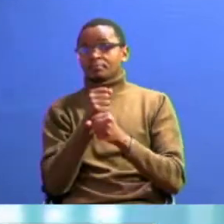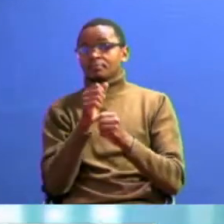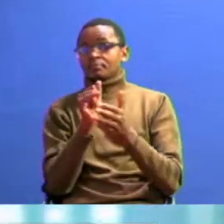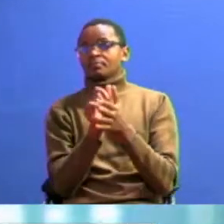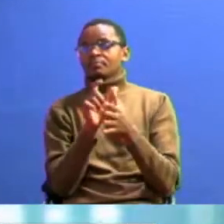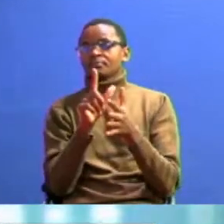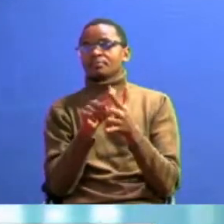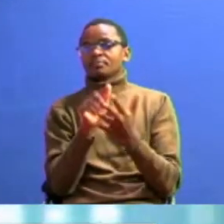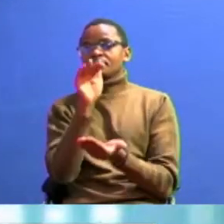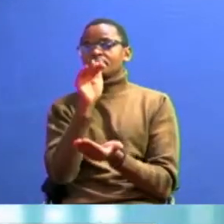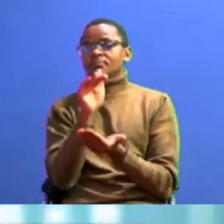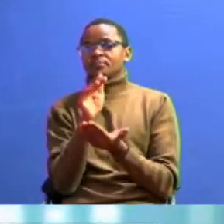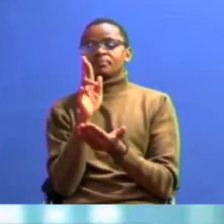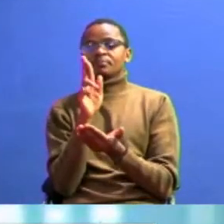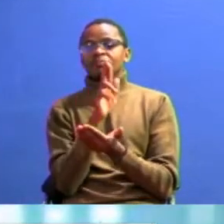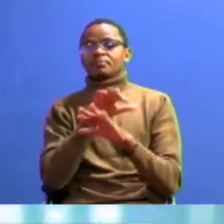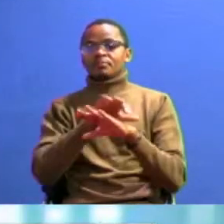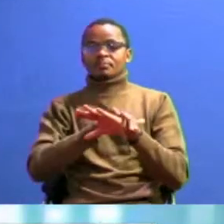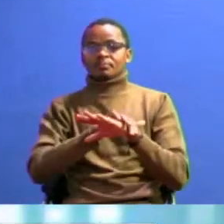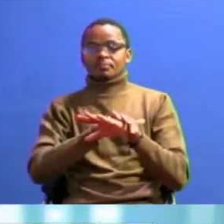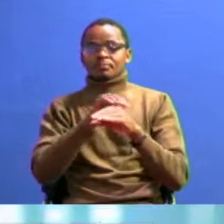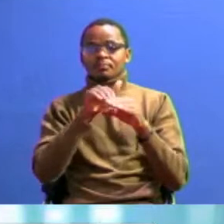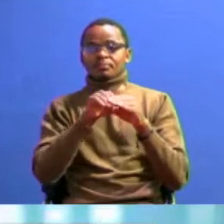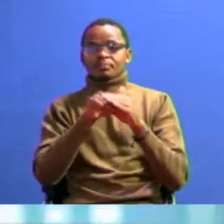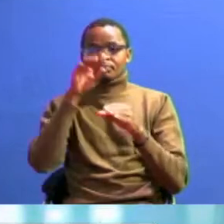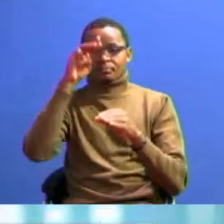we reduce their risk of getting into